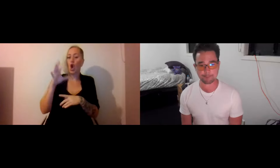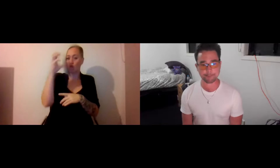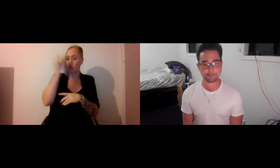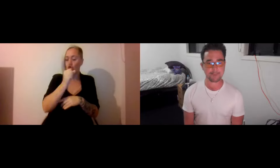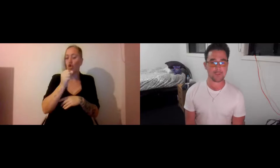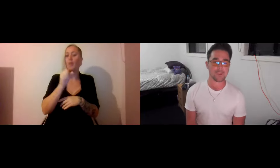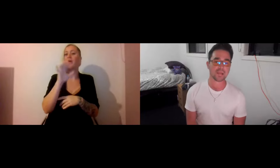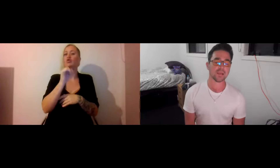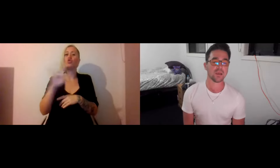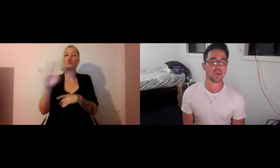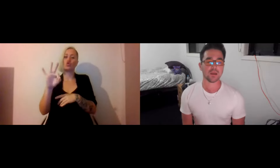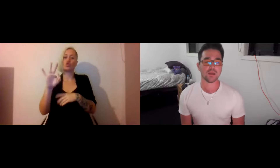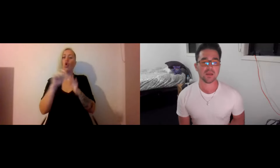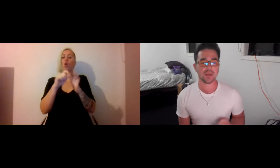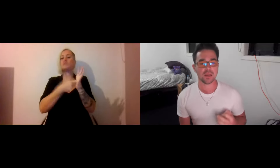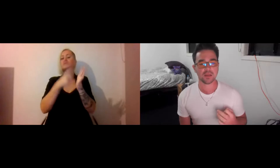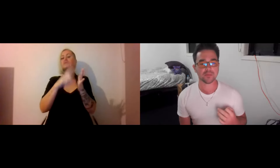that.